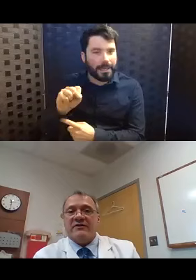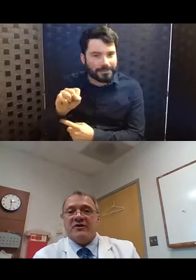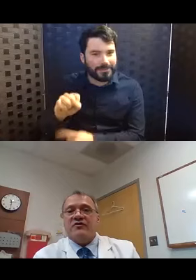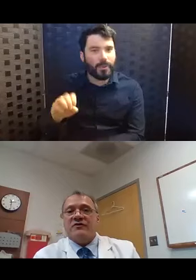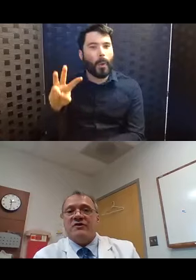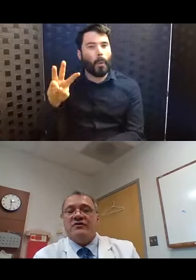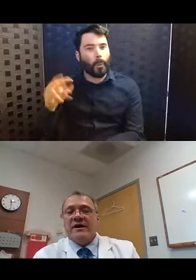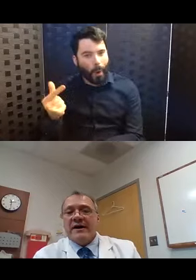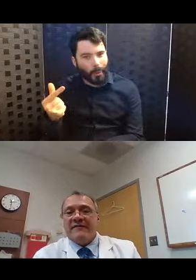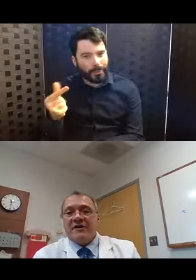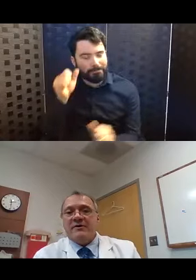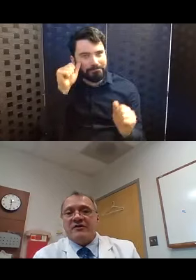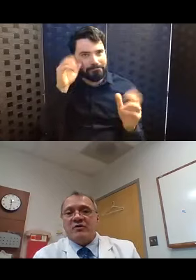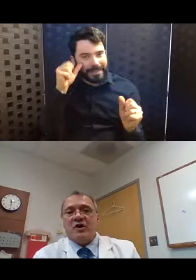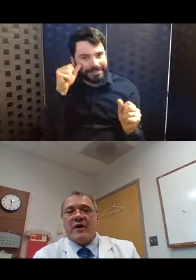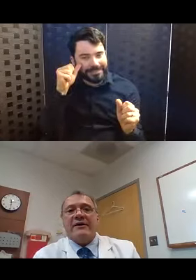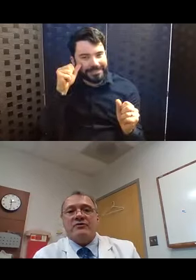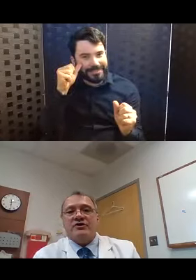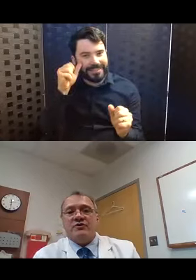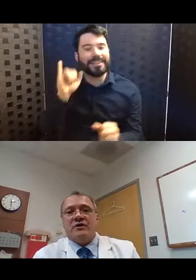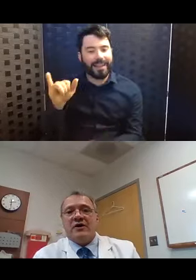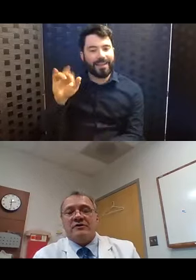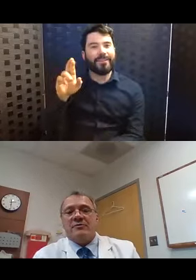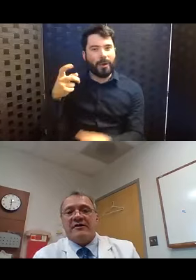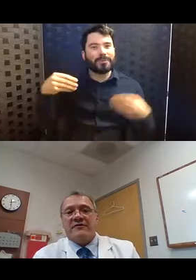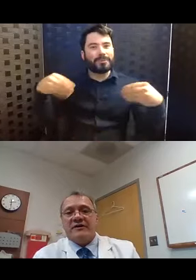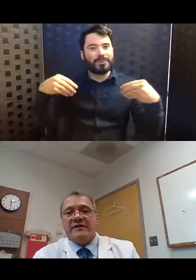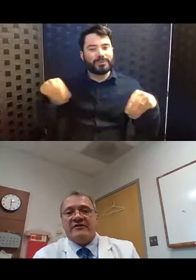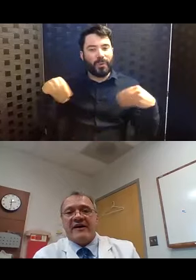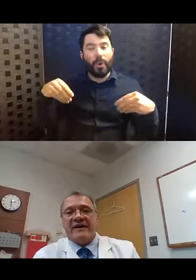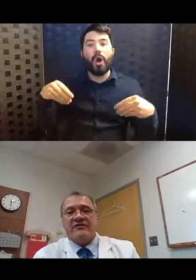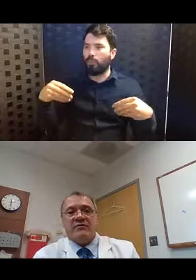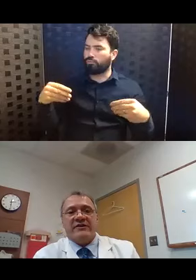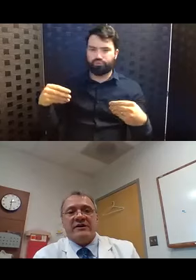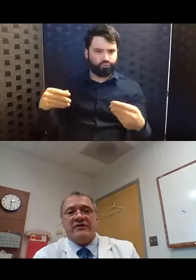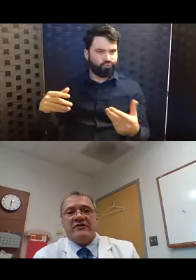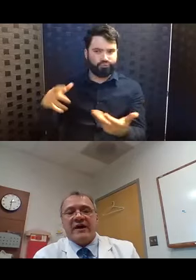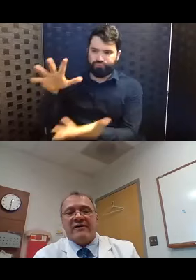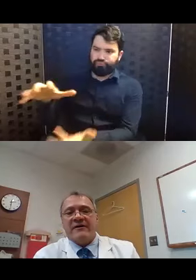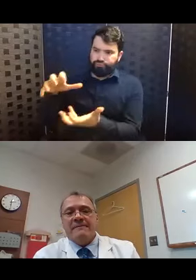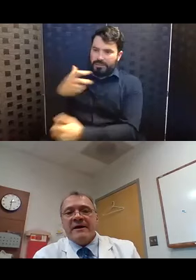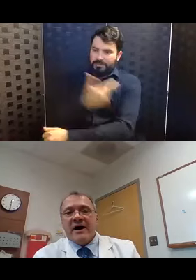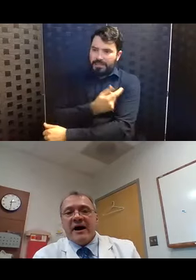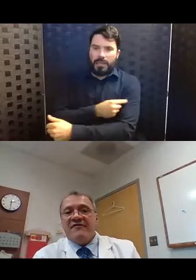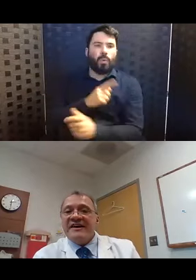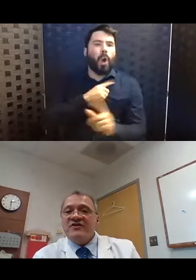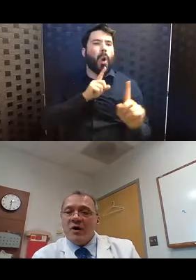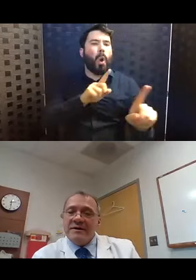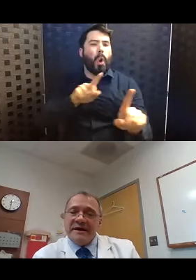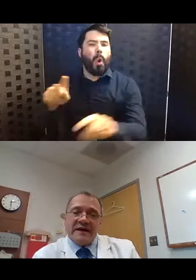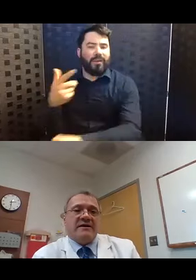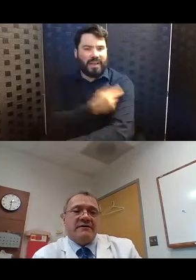amazingly. Those pharmacies will go out to long-term care facilities and vaccinate residents and staff.